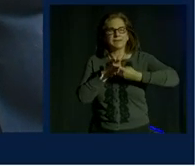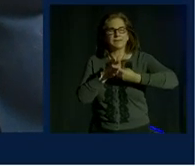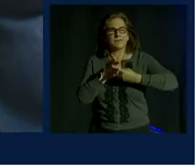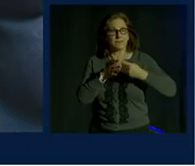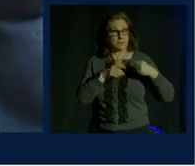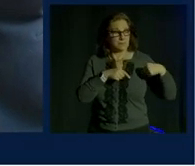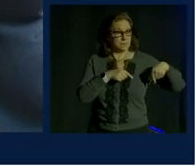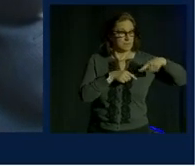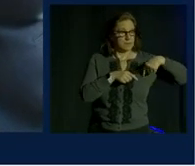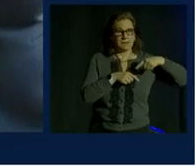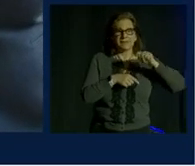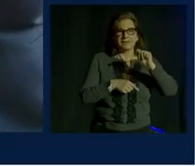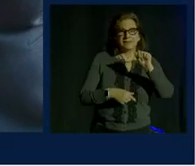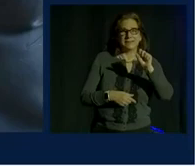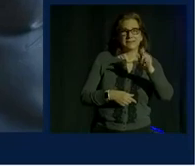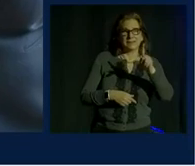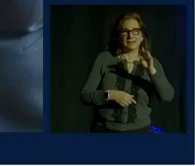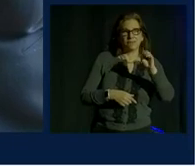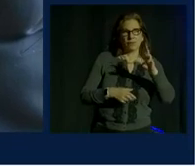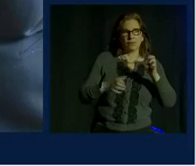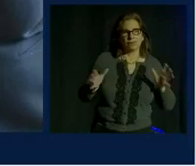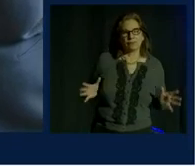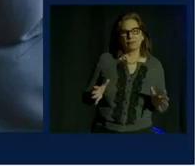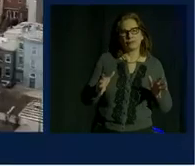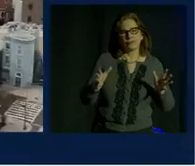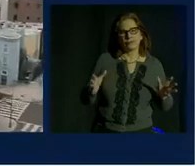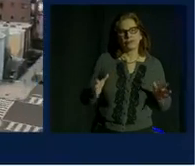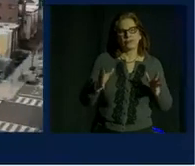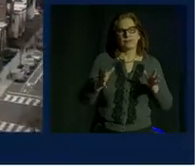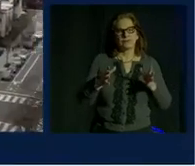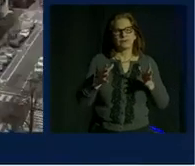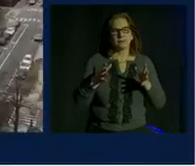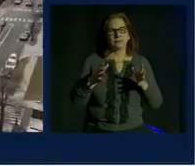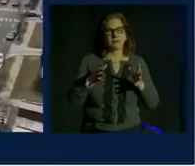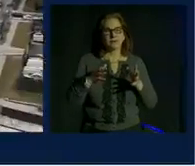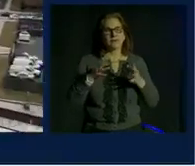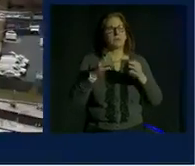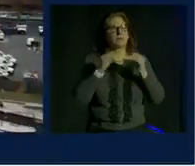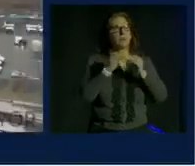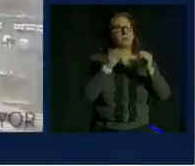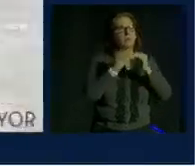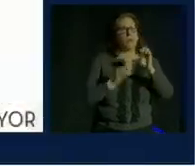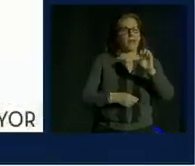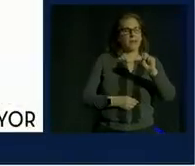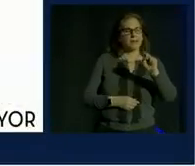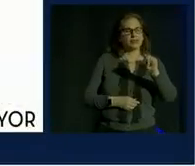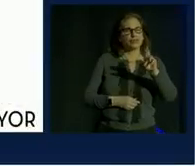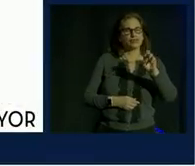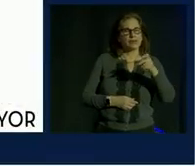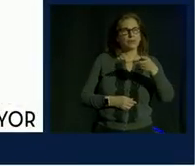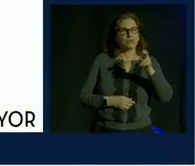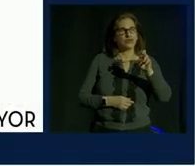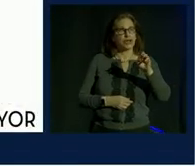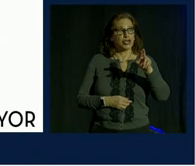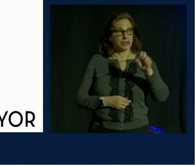Brown people and entrepreneurs in their request for equitable contract procurement.